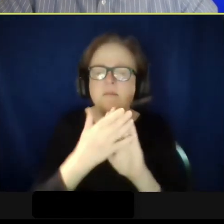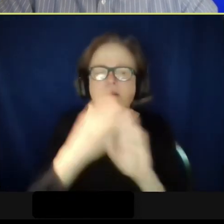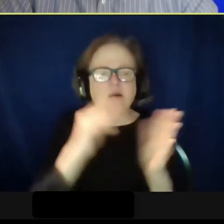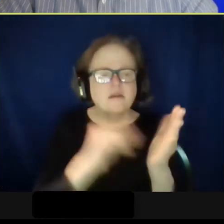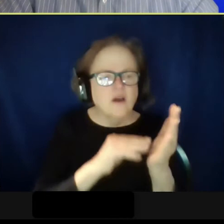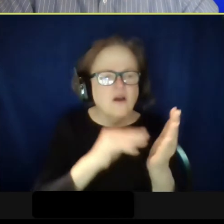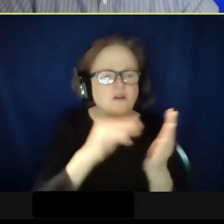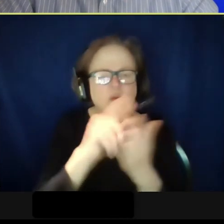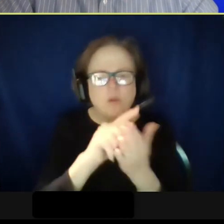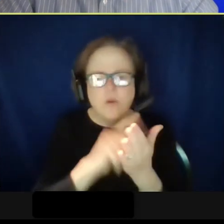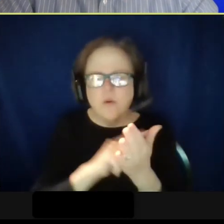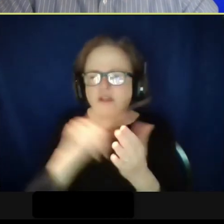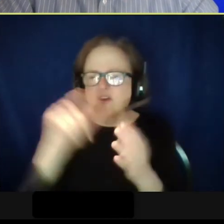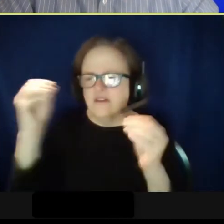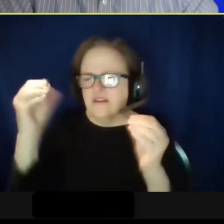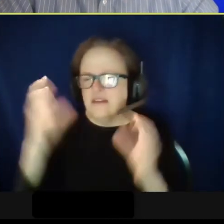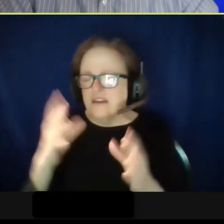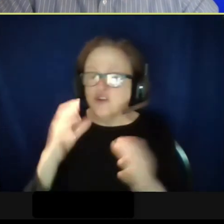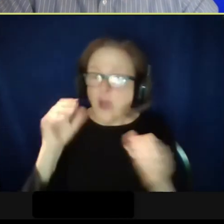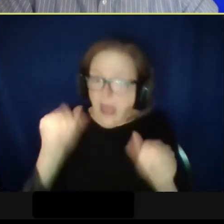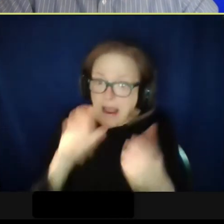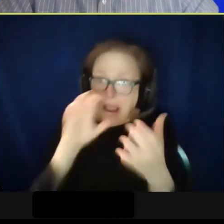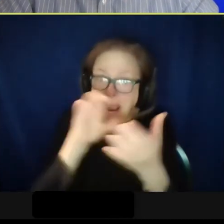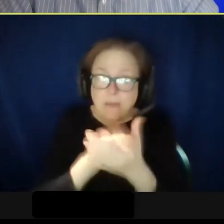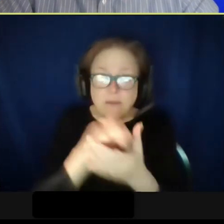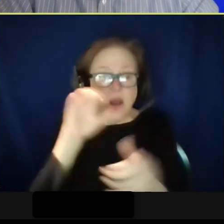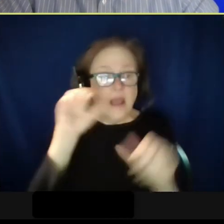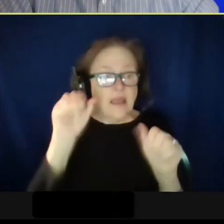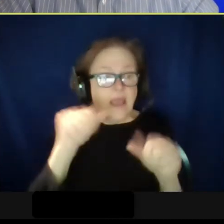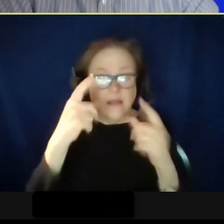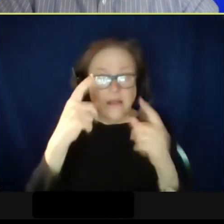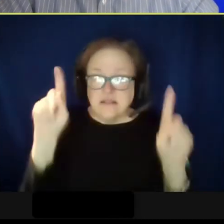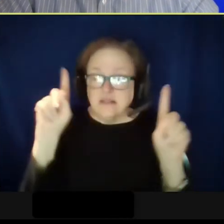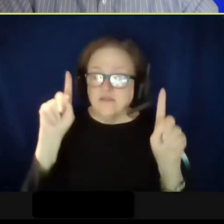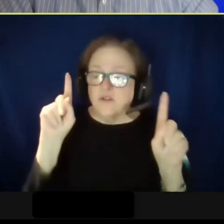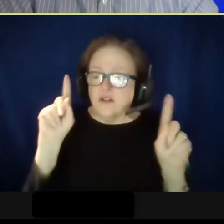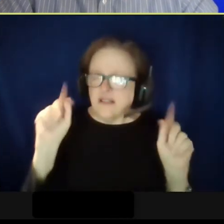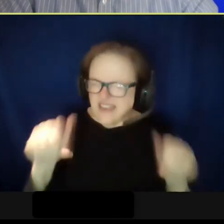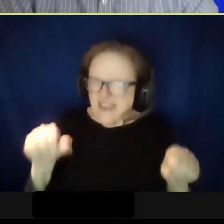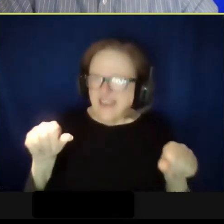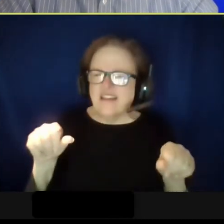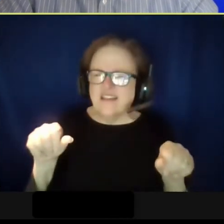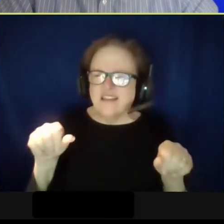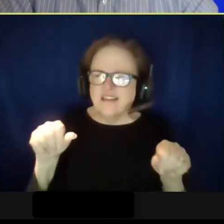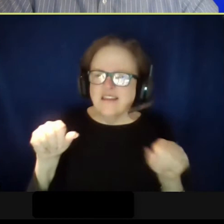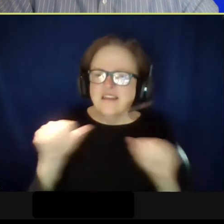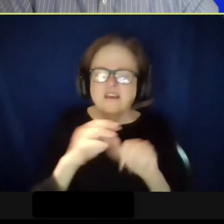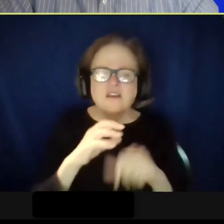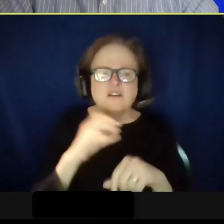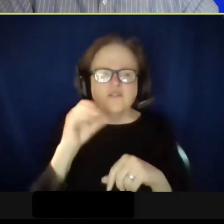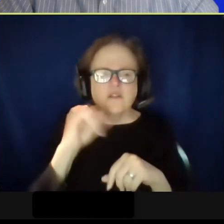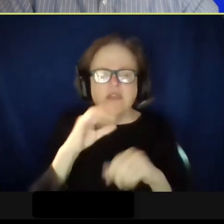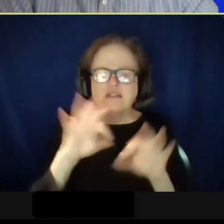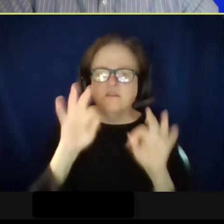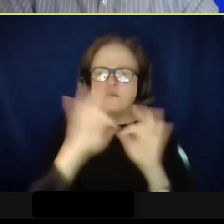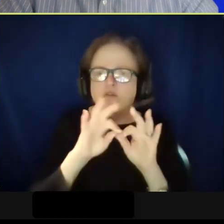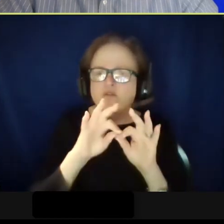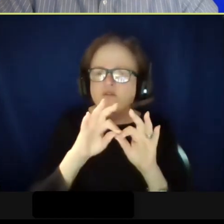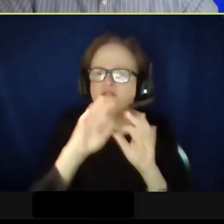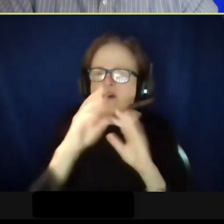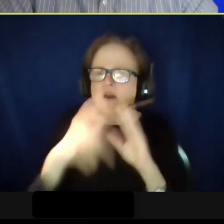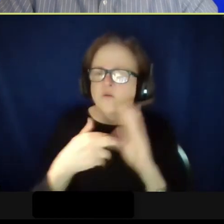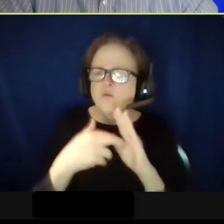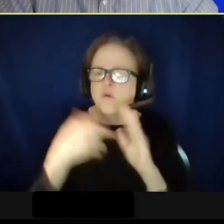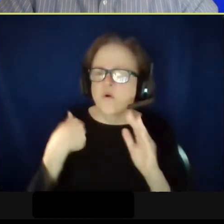teacher. You can get married and you can be successful. These opportunities play such a profound role for our students by shifting